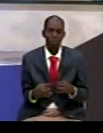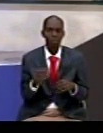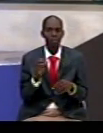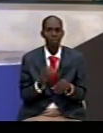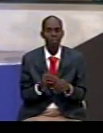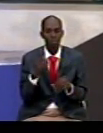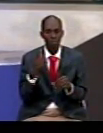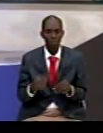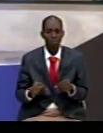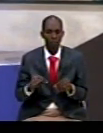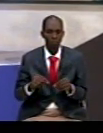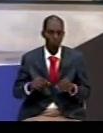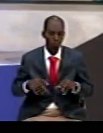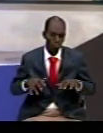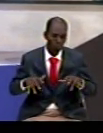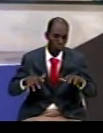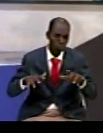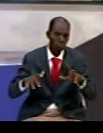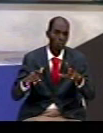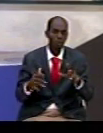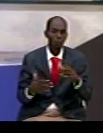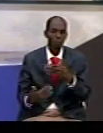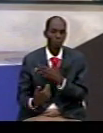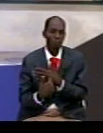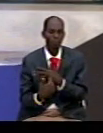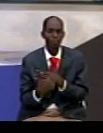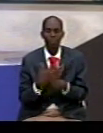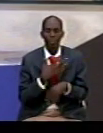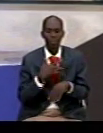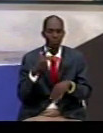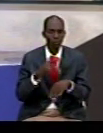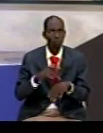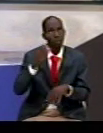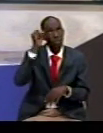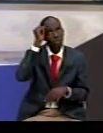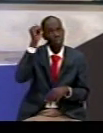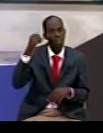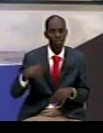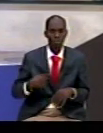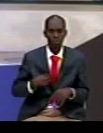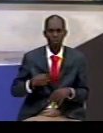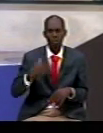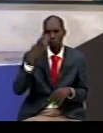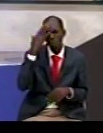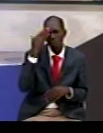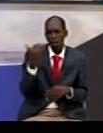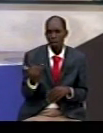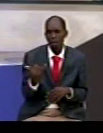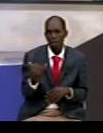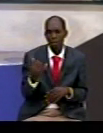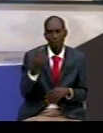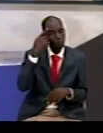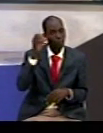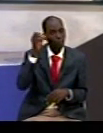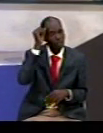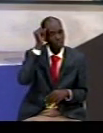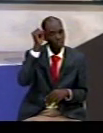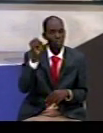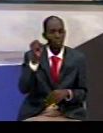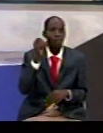the press behind and touched his garment. Why? For she